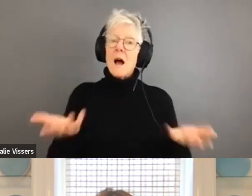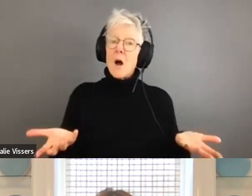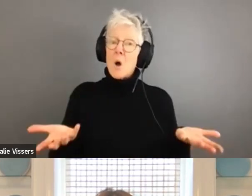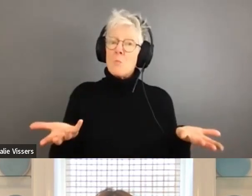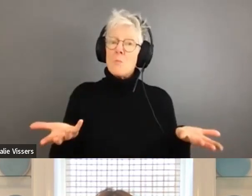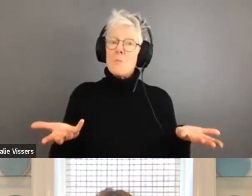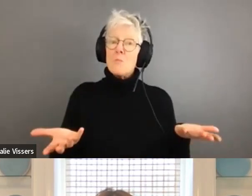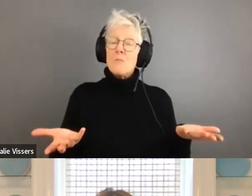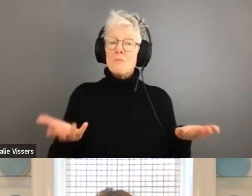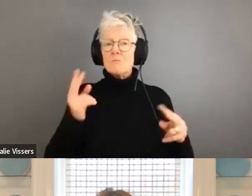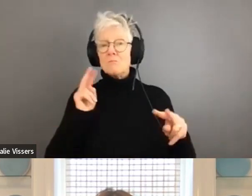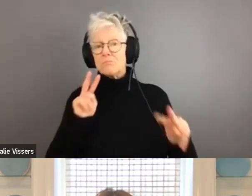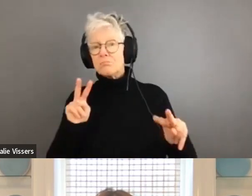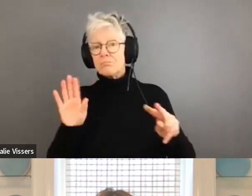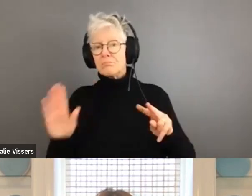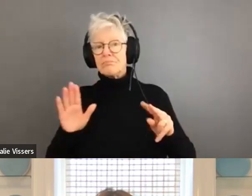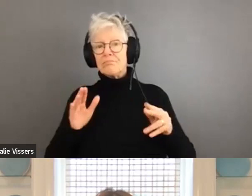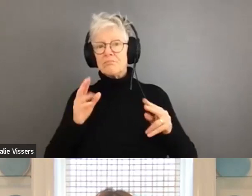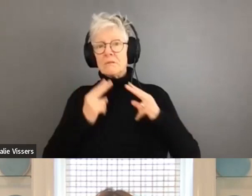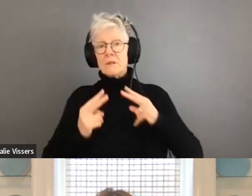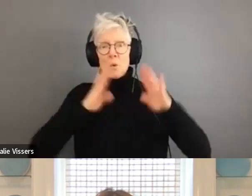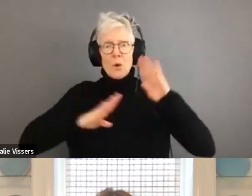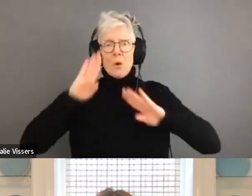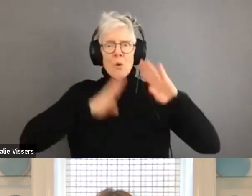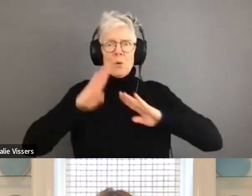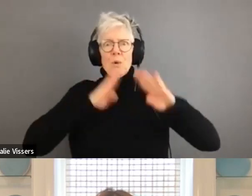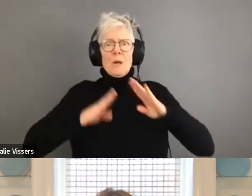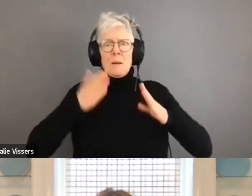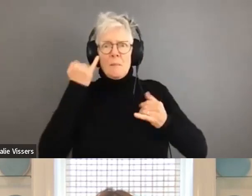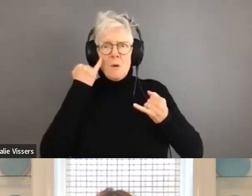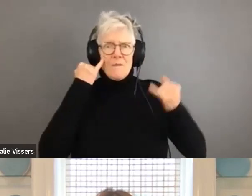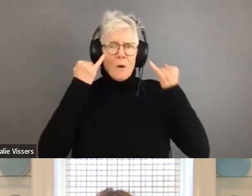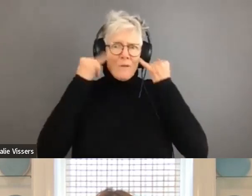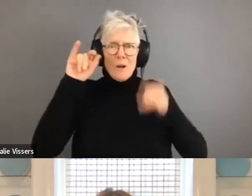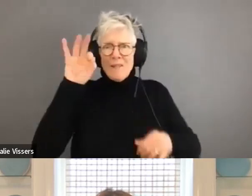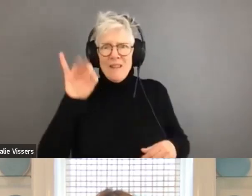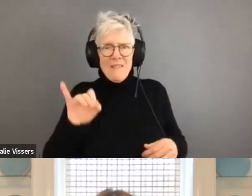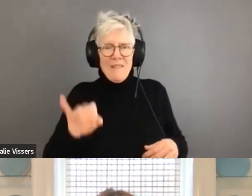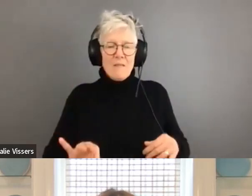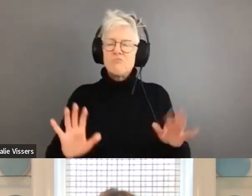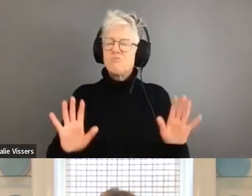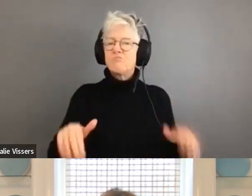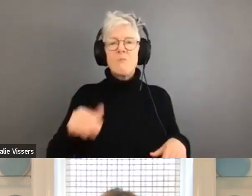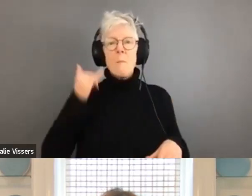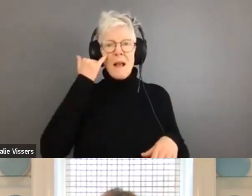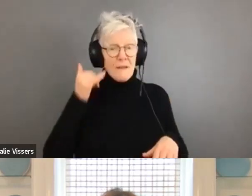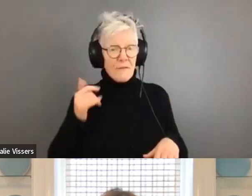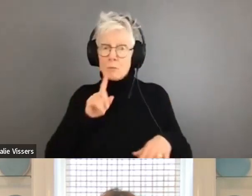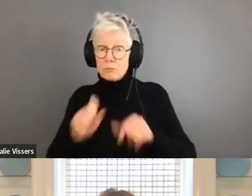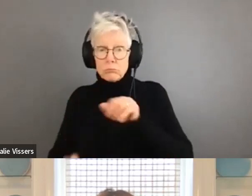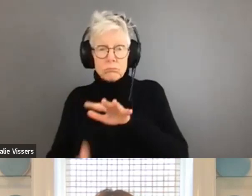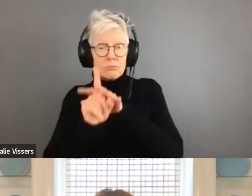might happen because there's a good chance they won't happen at all. So only address or worry about things if they actually